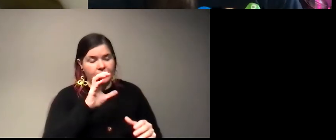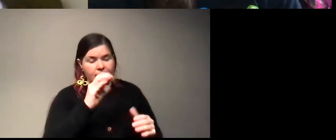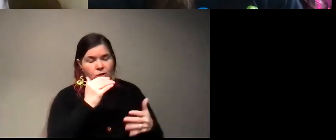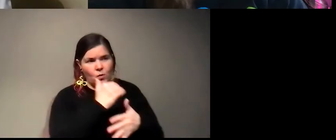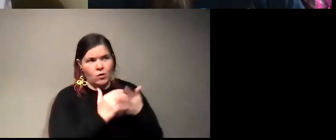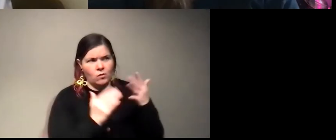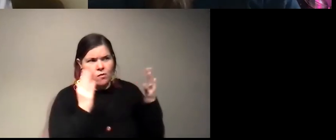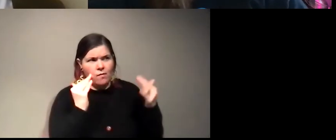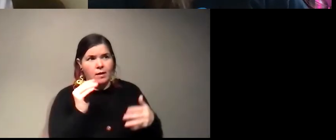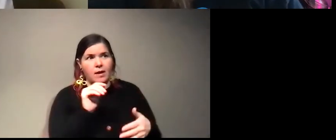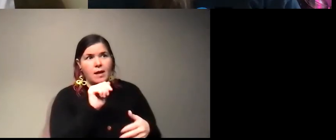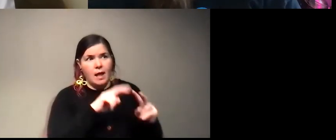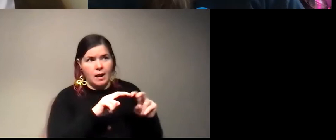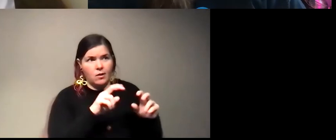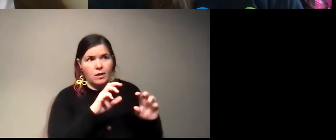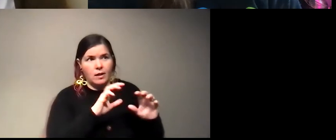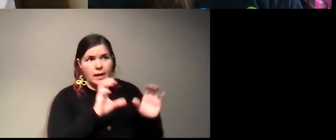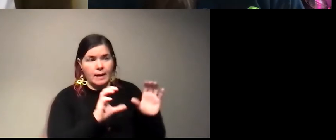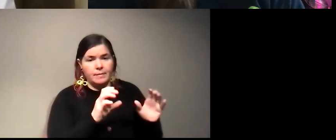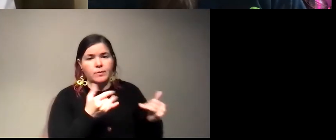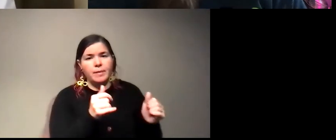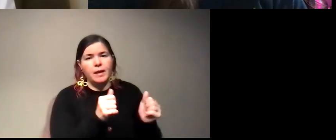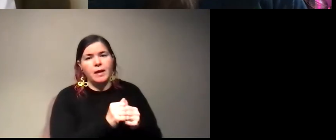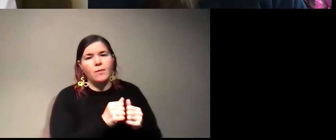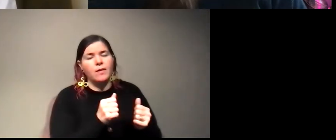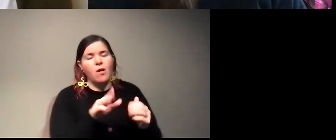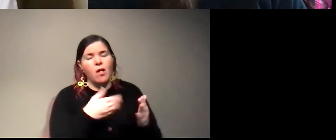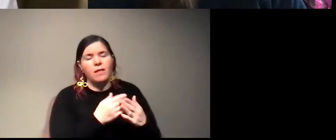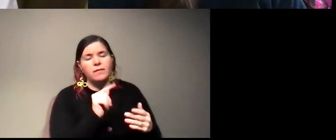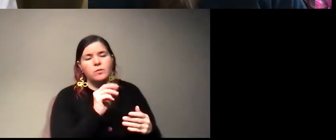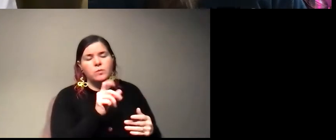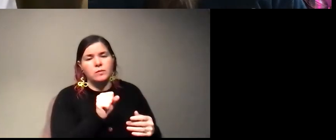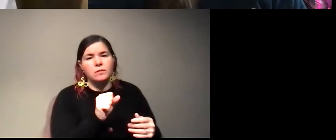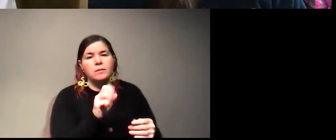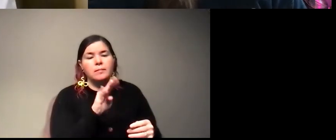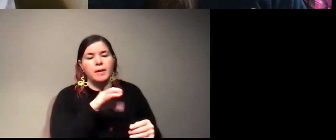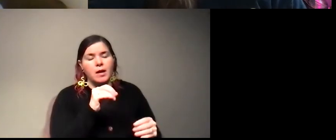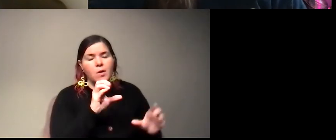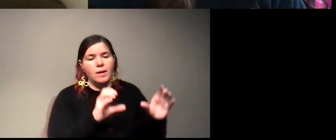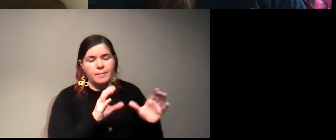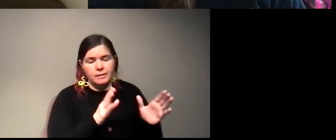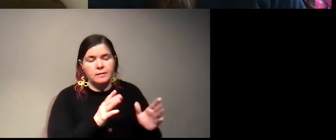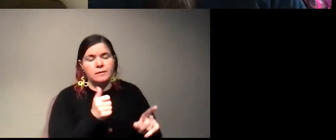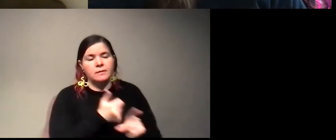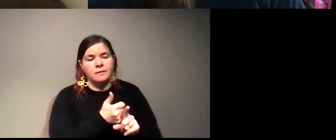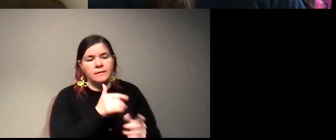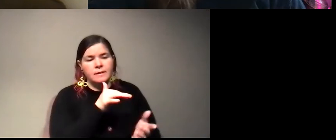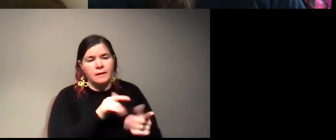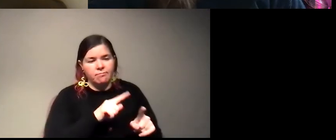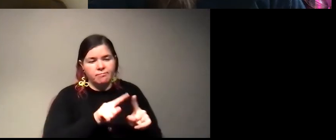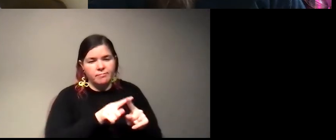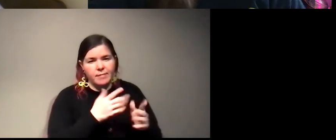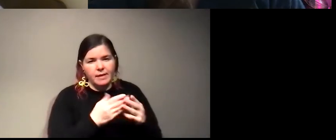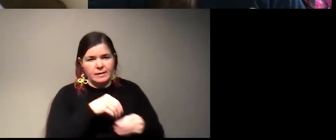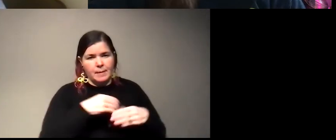hopefully. So I'm an analytical chemist. We play with all of the instruments. Then you have your biochemists who study lots of things like in the